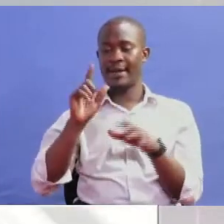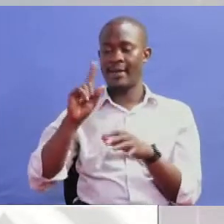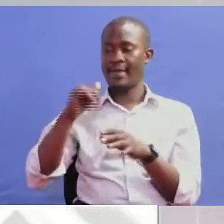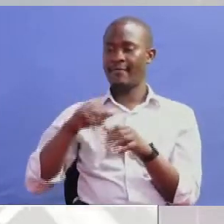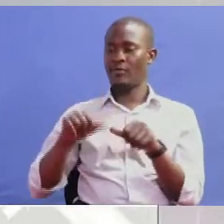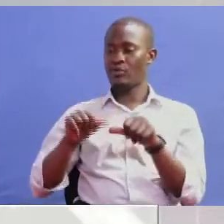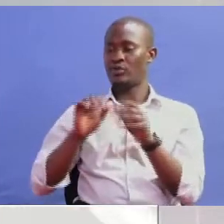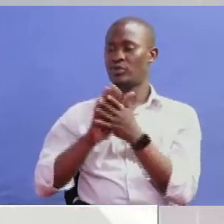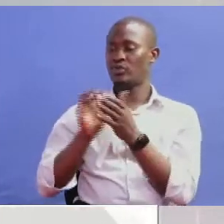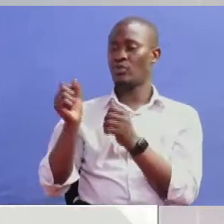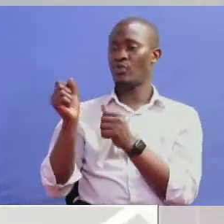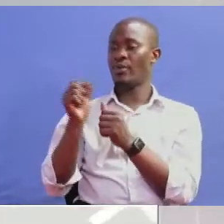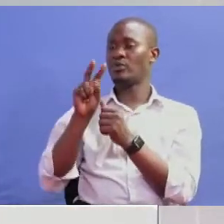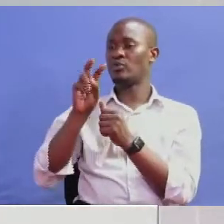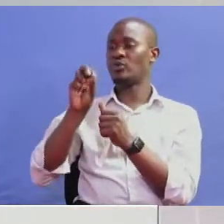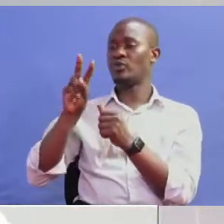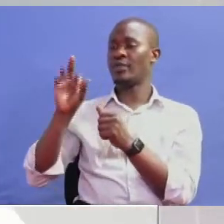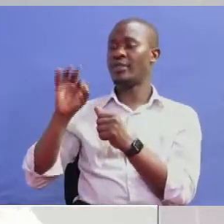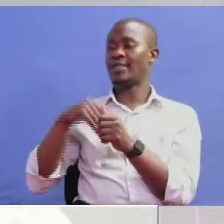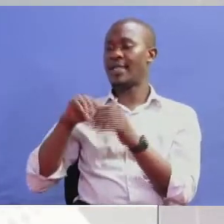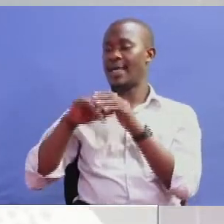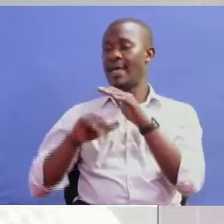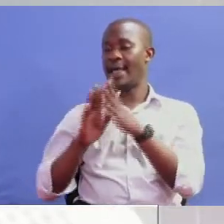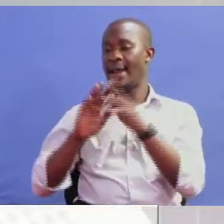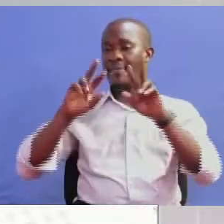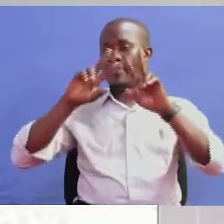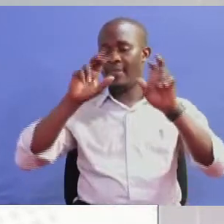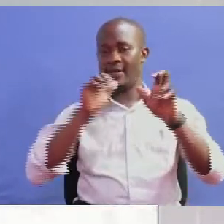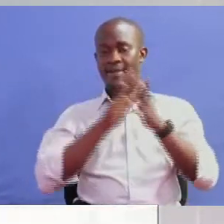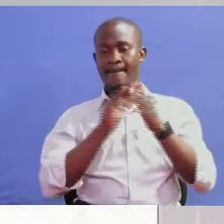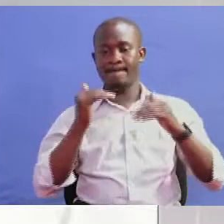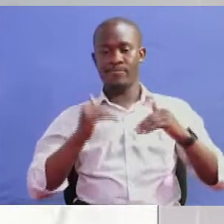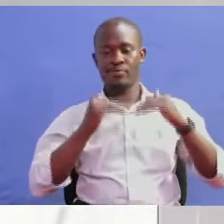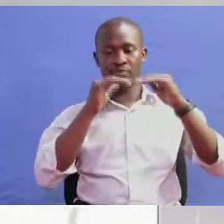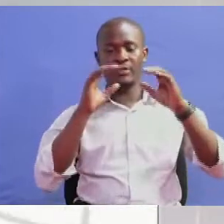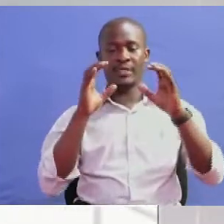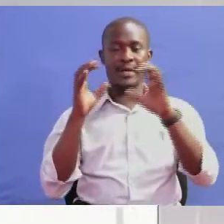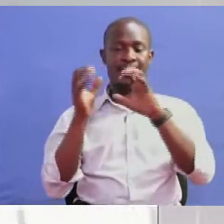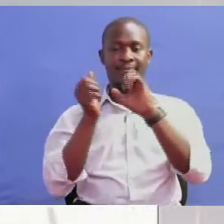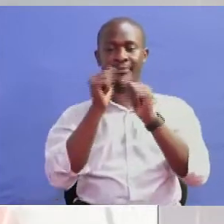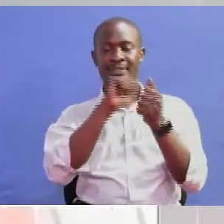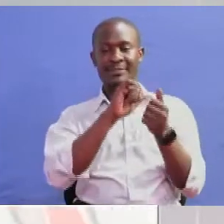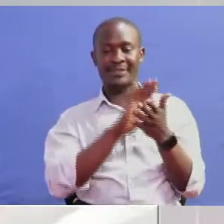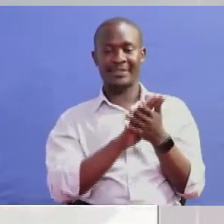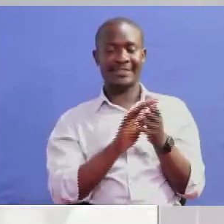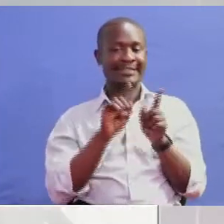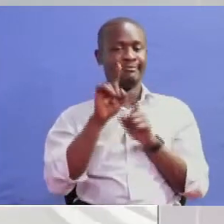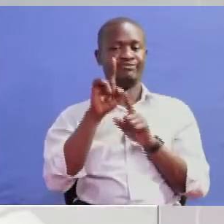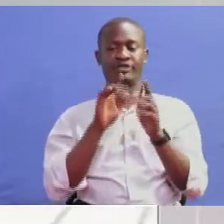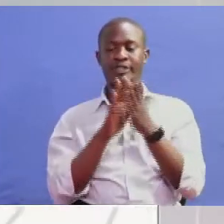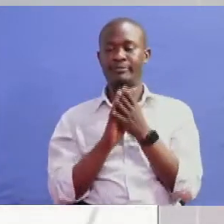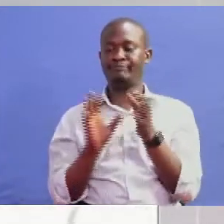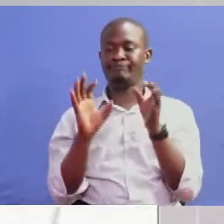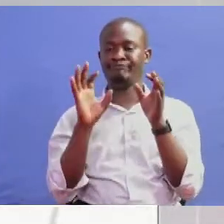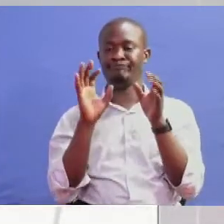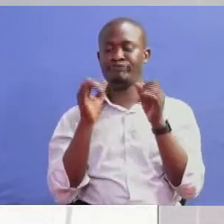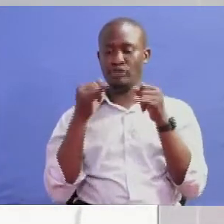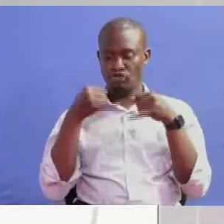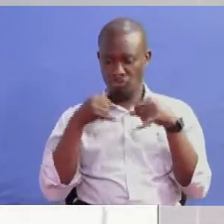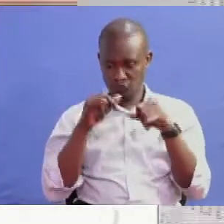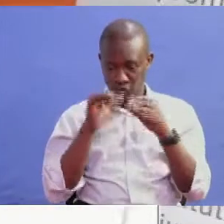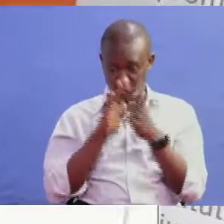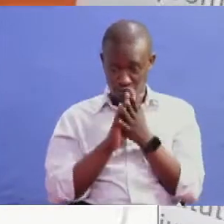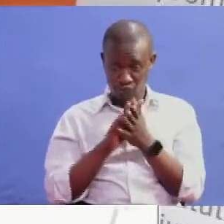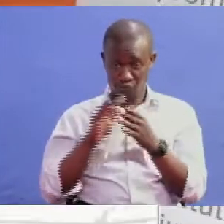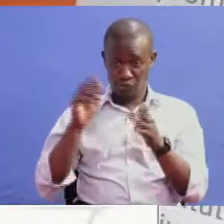until October 1st, 2023 under the theme Promoting Climate-Smart Agriculture and Trade Initiatives for Sustainable